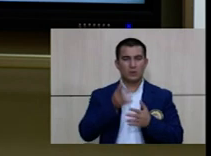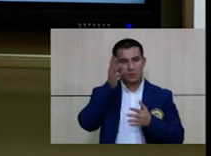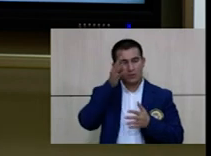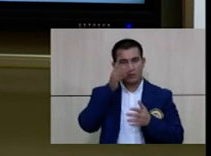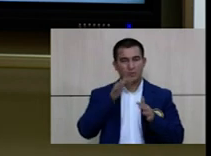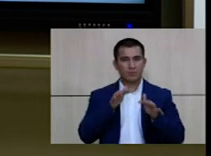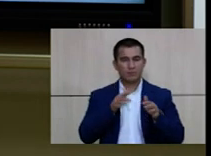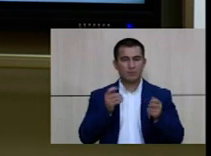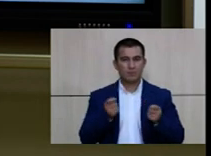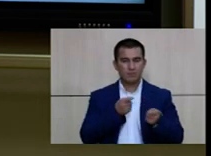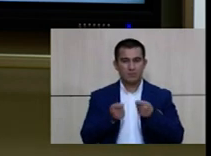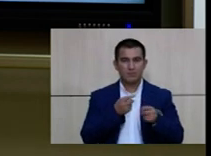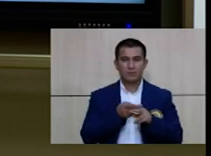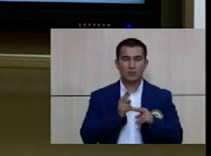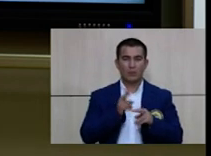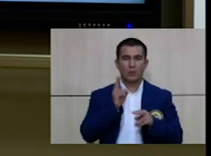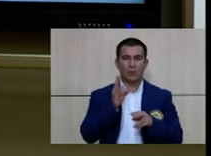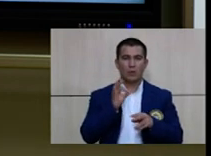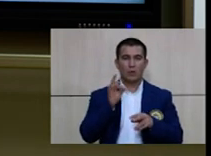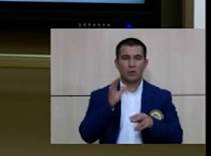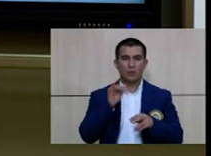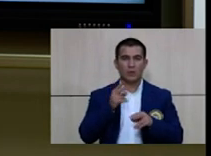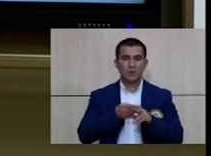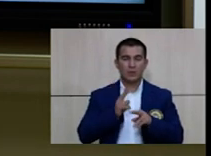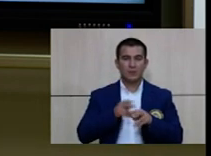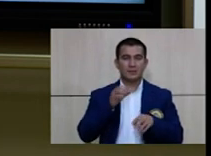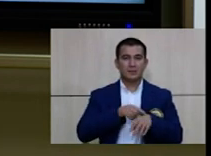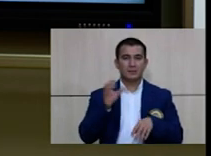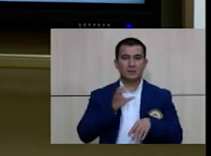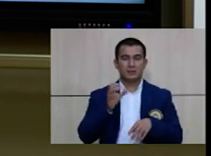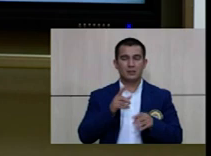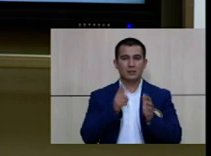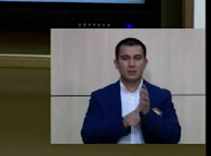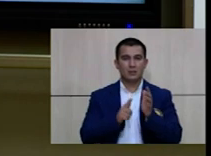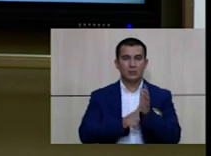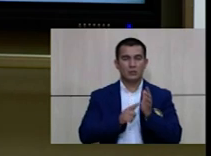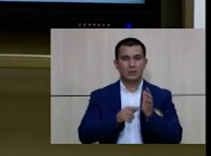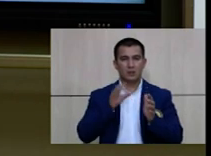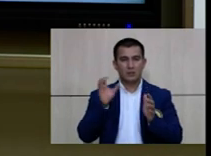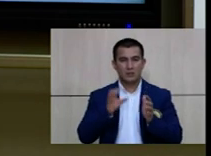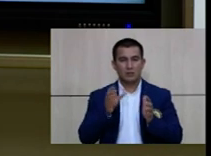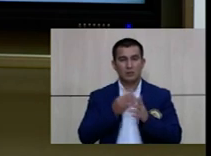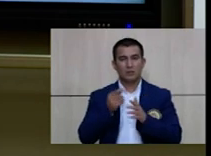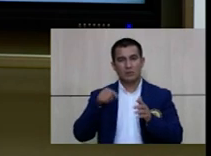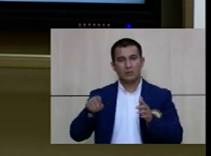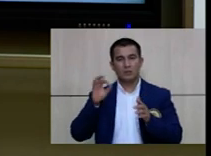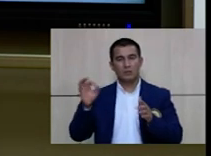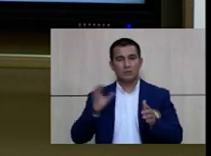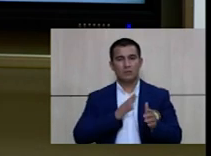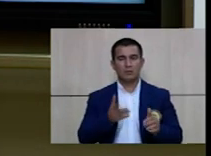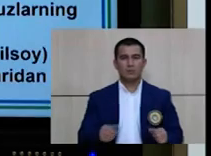sarfi Qorovultepa qishlog'i yonida sekundiga 70.2 metr kubni tashkil